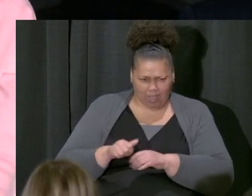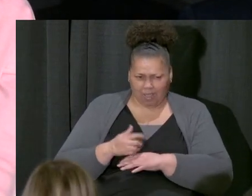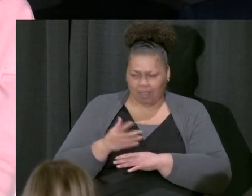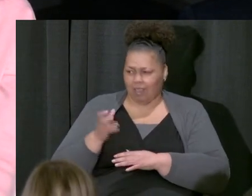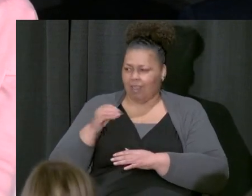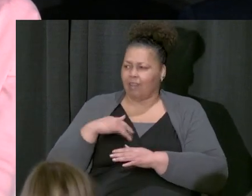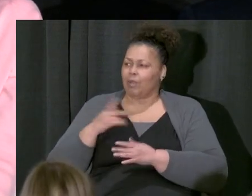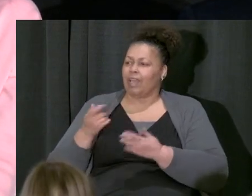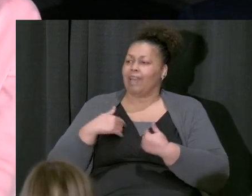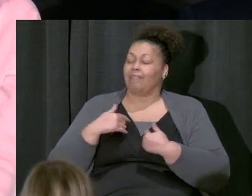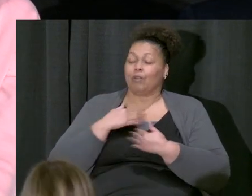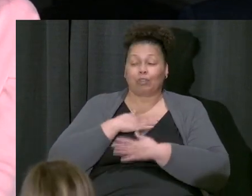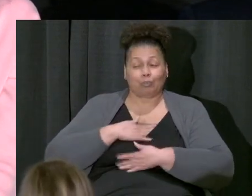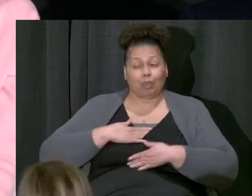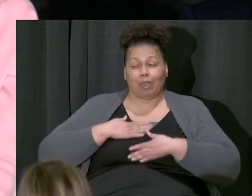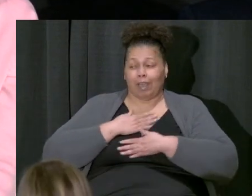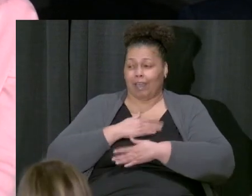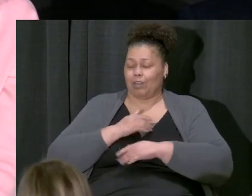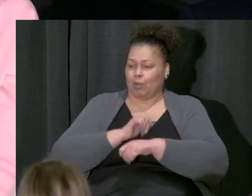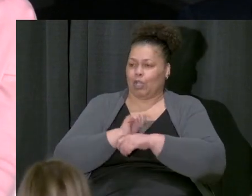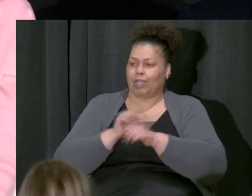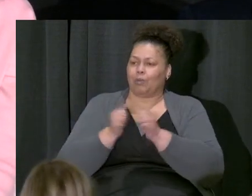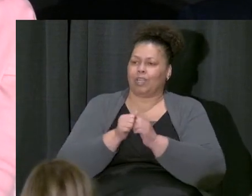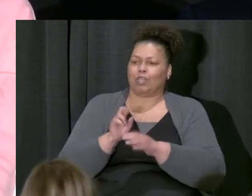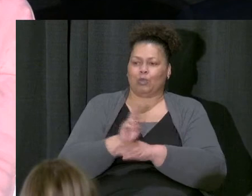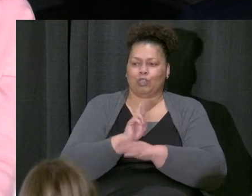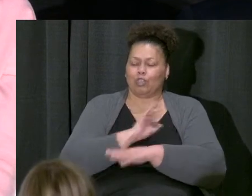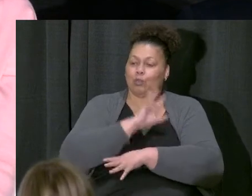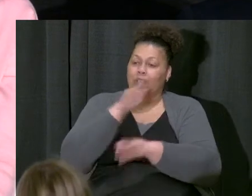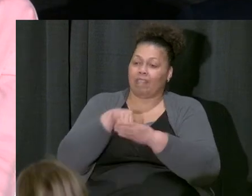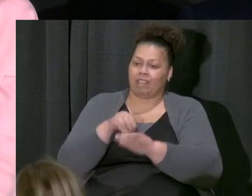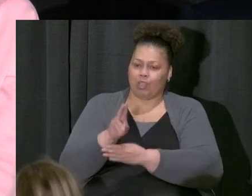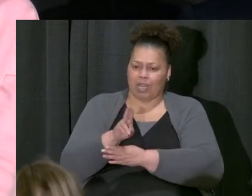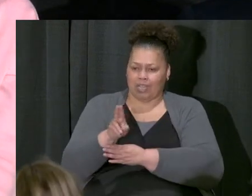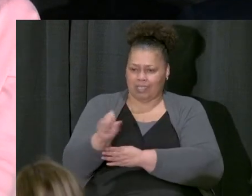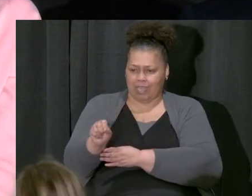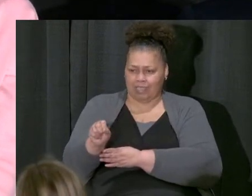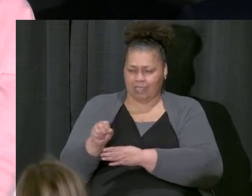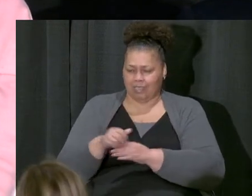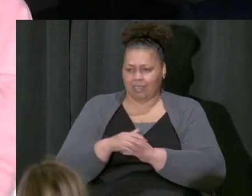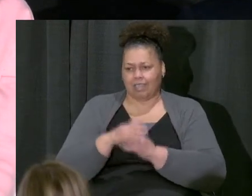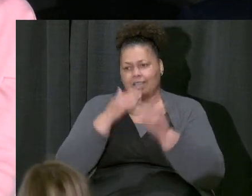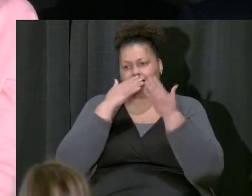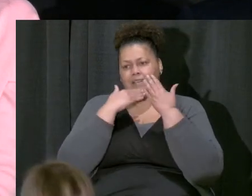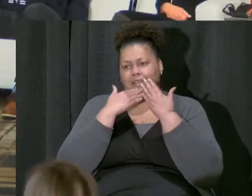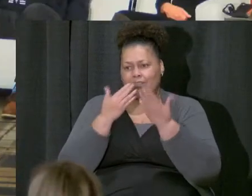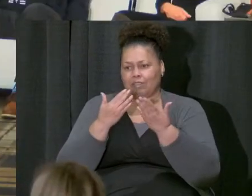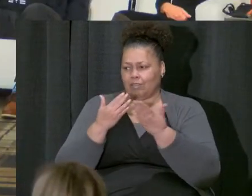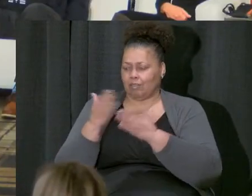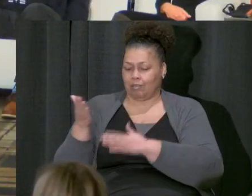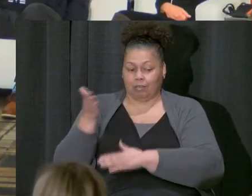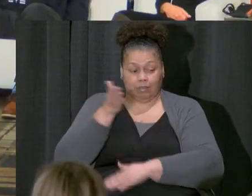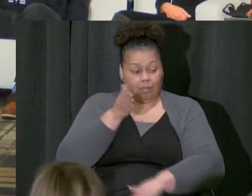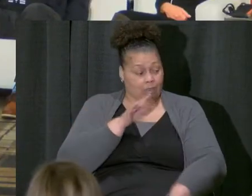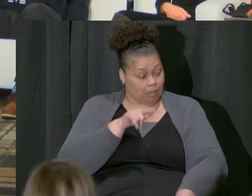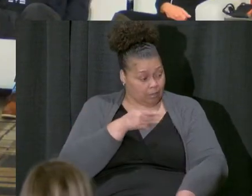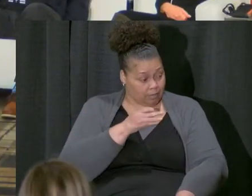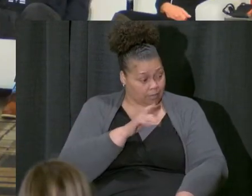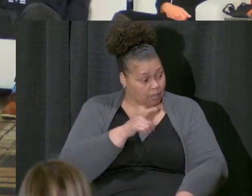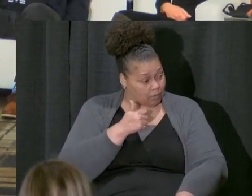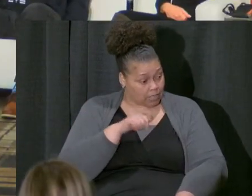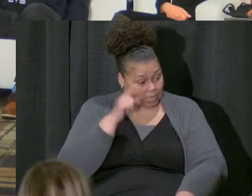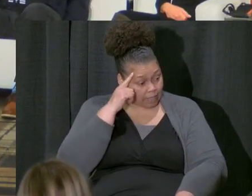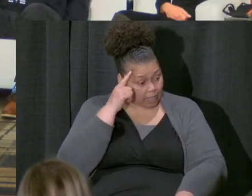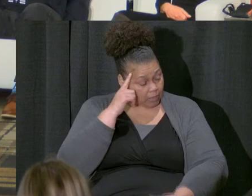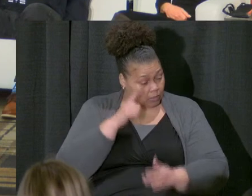we really enjoyed working with users in the U.S. this time. Thank you. Phil, any thoughts on what you're